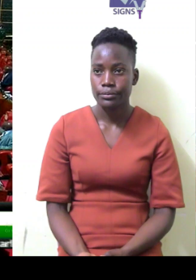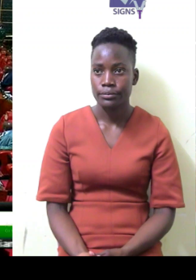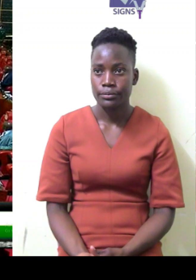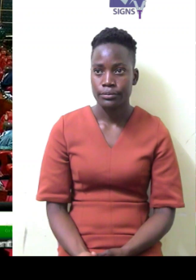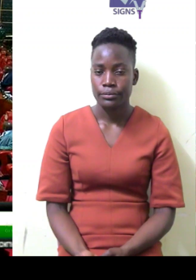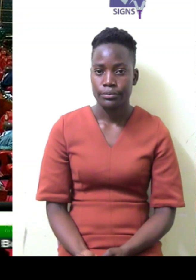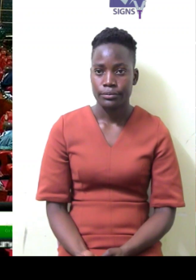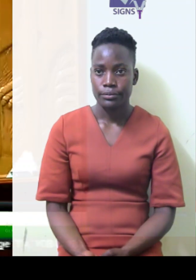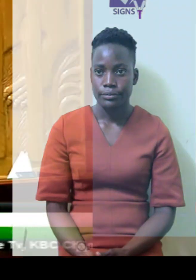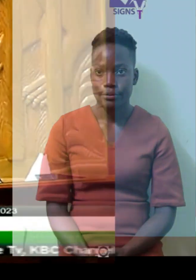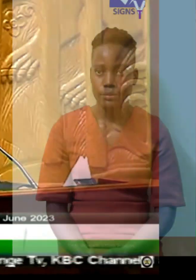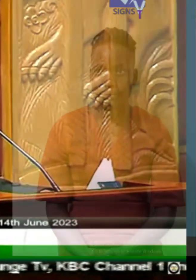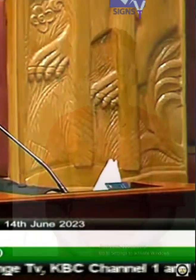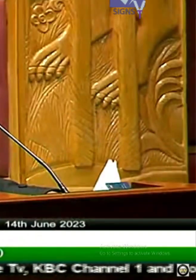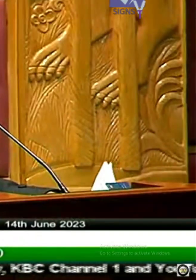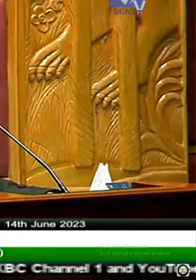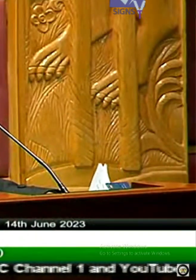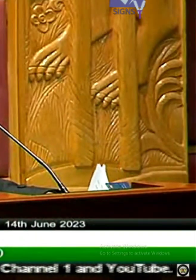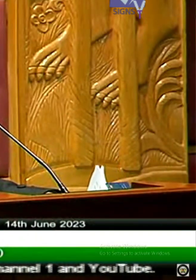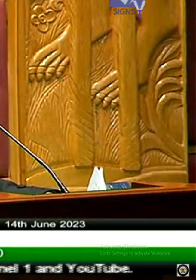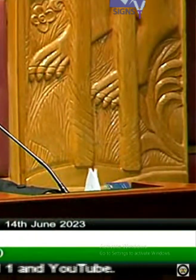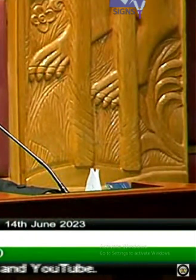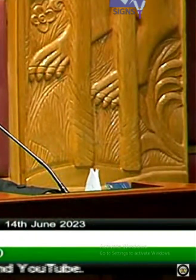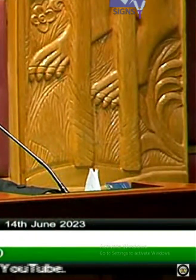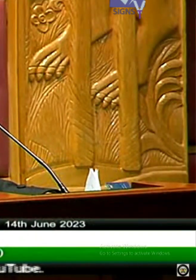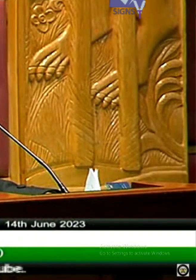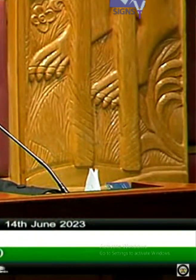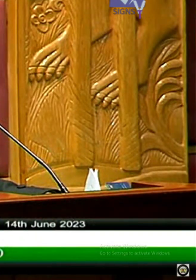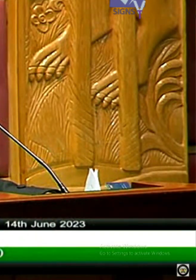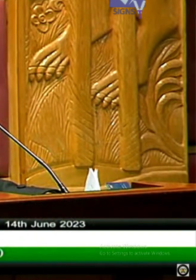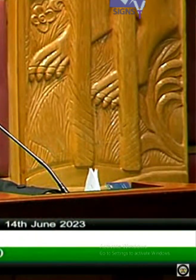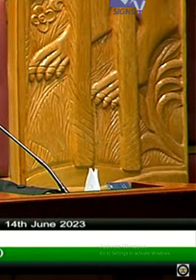thank you, Honorable Mary Mase. Member for Kaloleni.